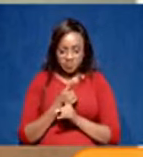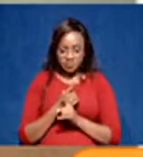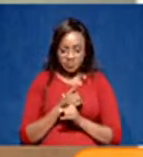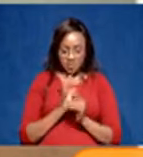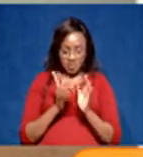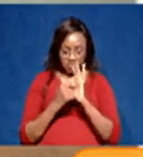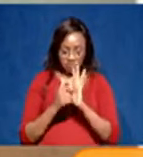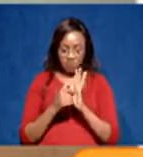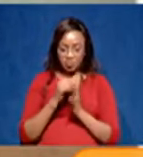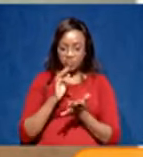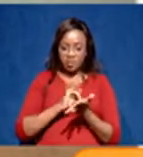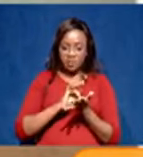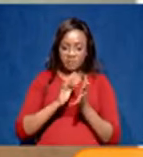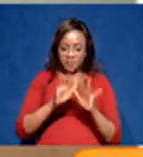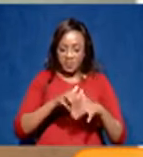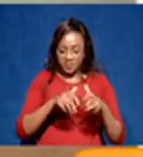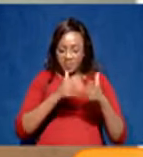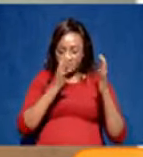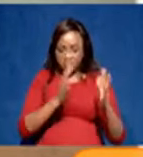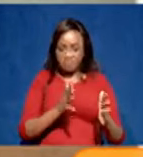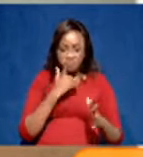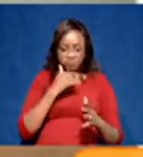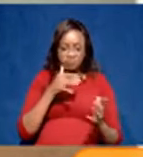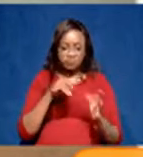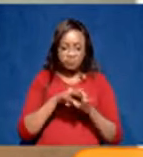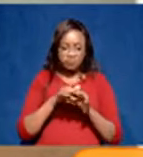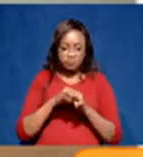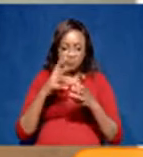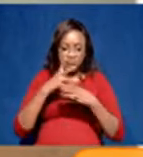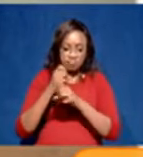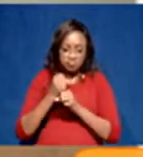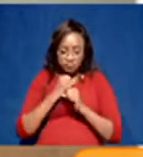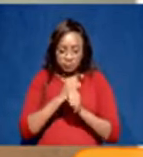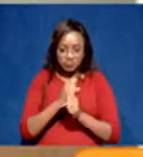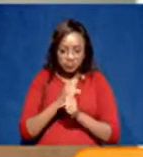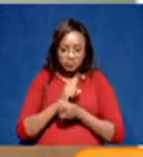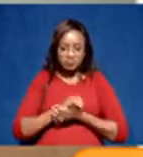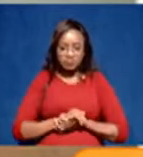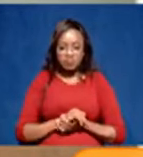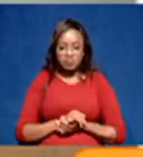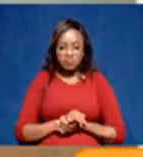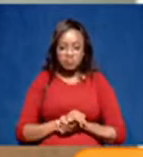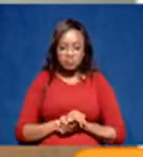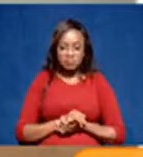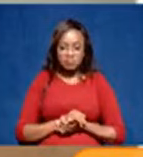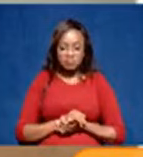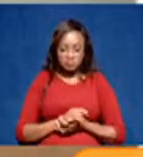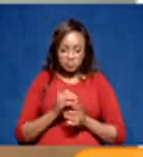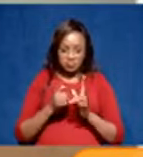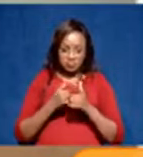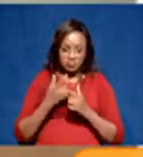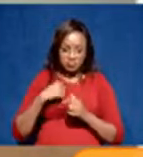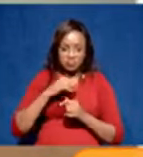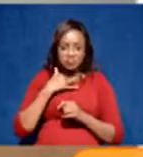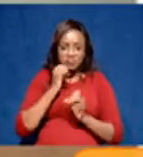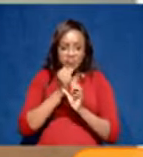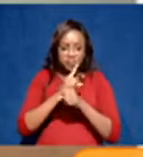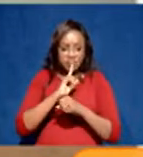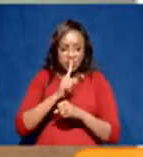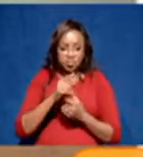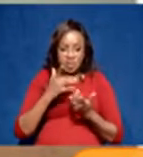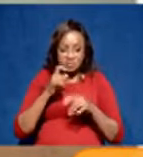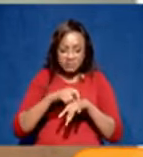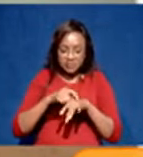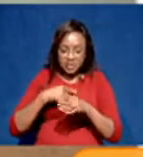farmers who belong to a society and they get dividends. We want to ensure that then, at the point when the dividends are